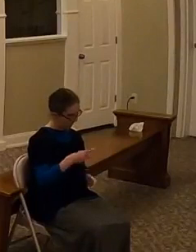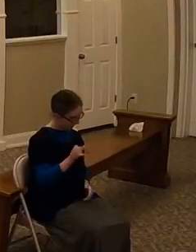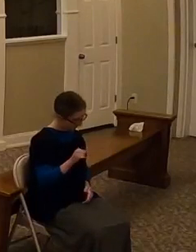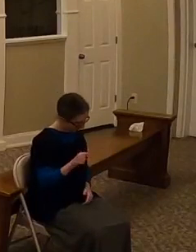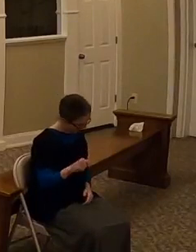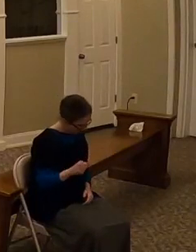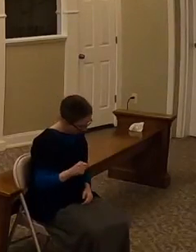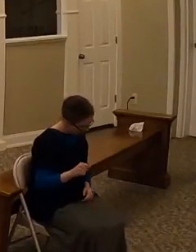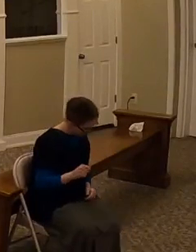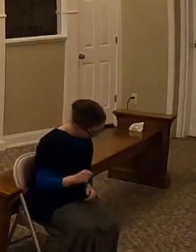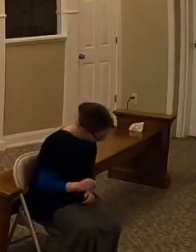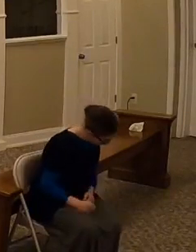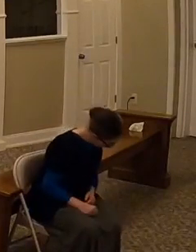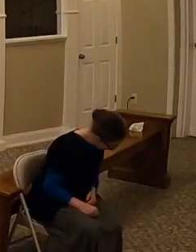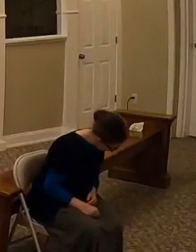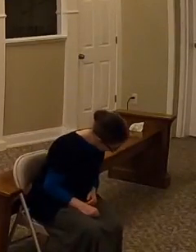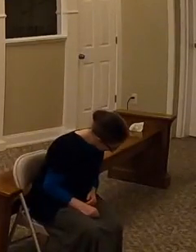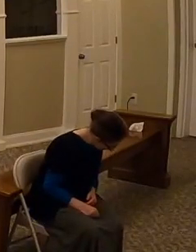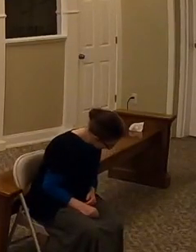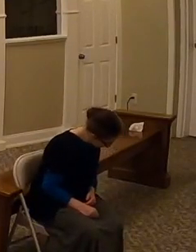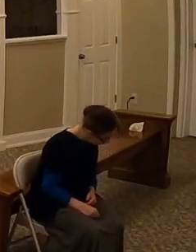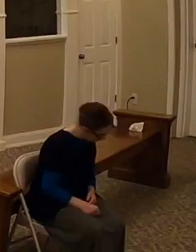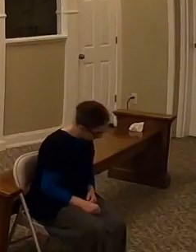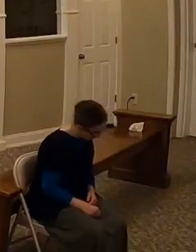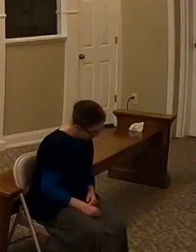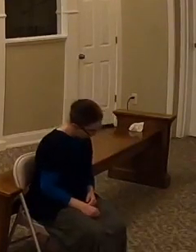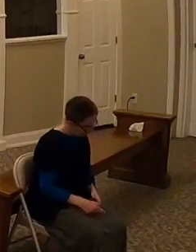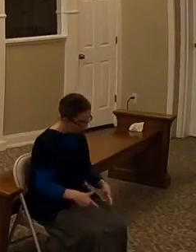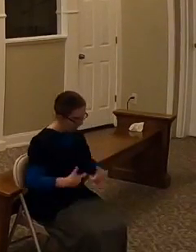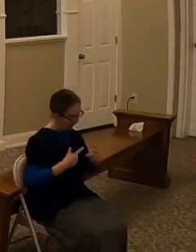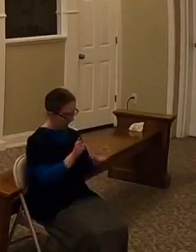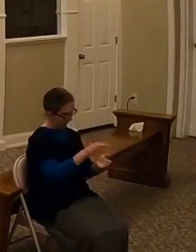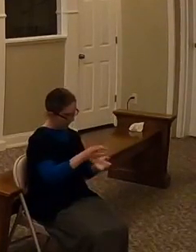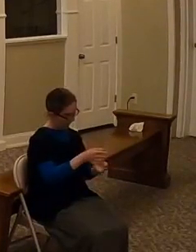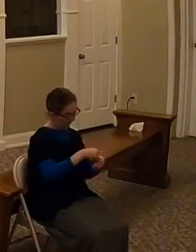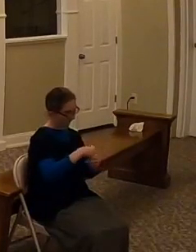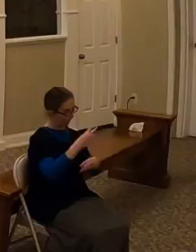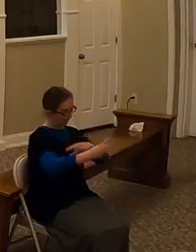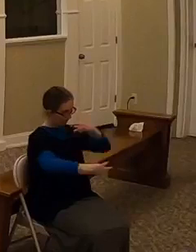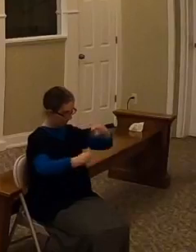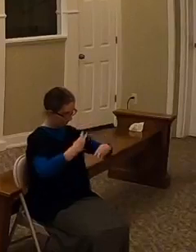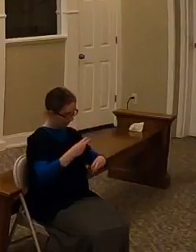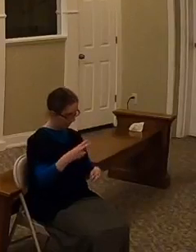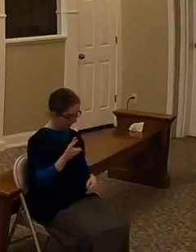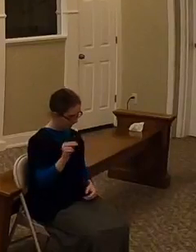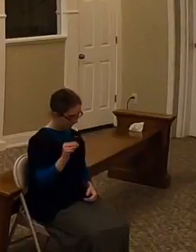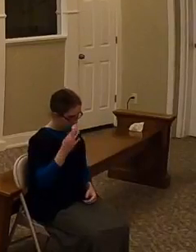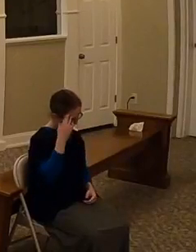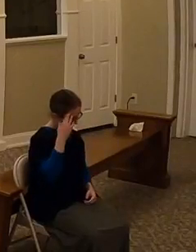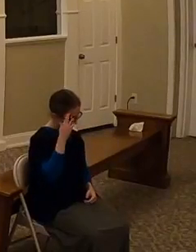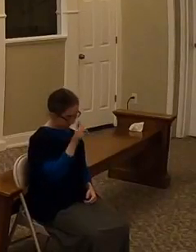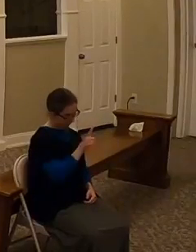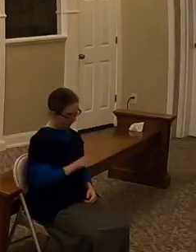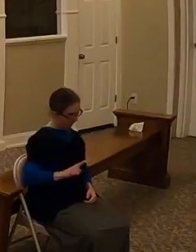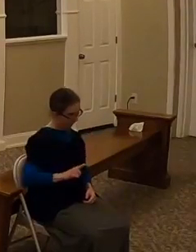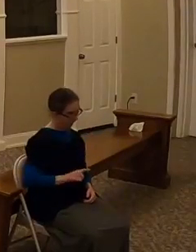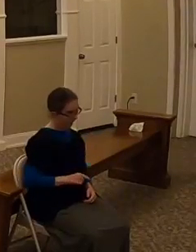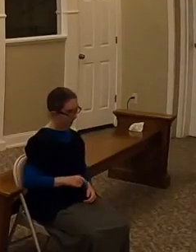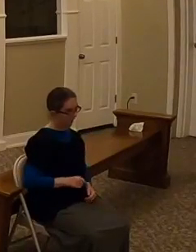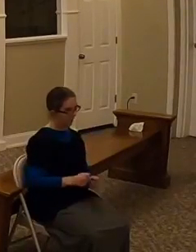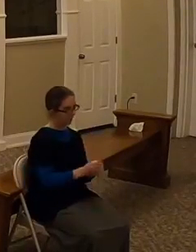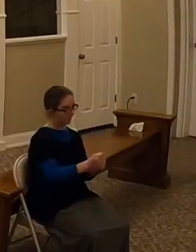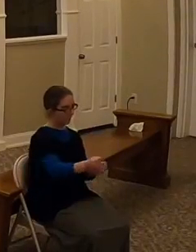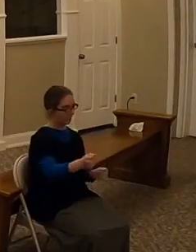towards God. Now, reverence for God and a life of holiness in the world, but know that the Lord has set